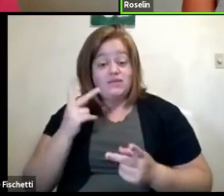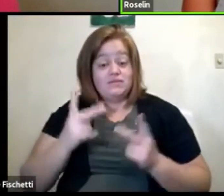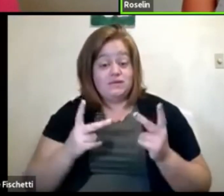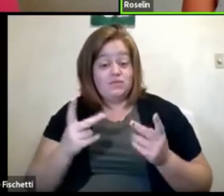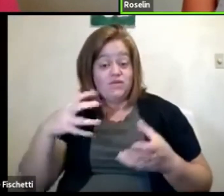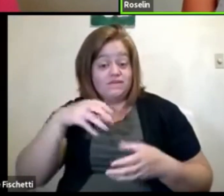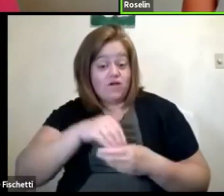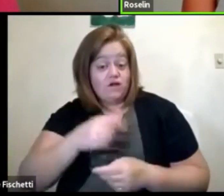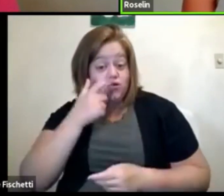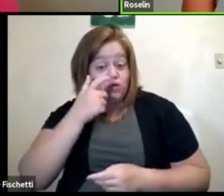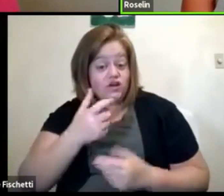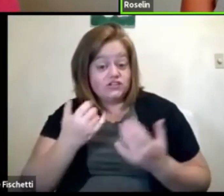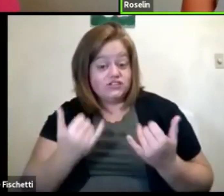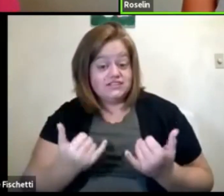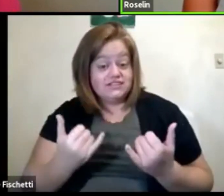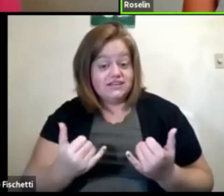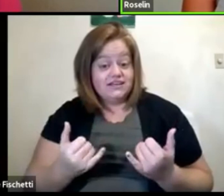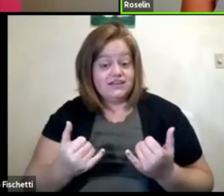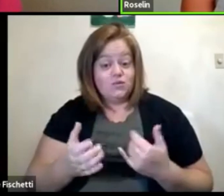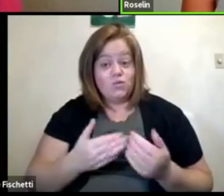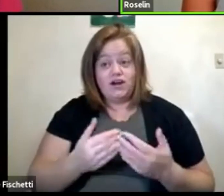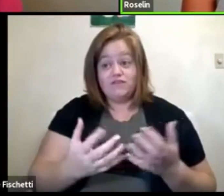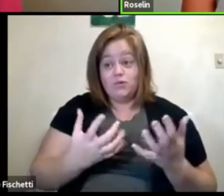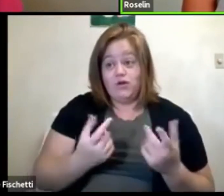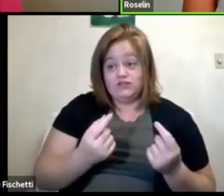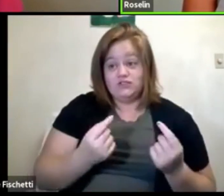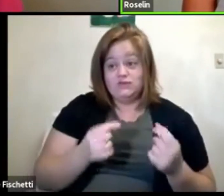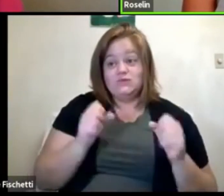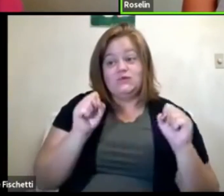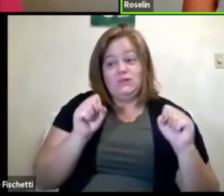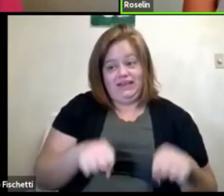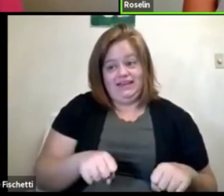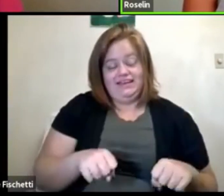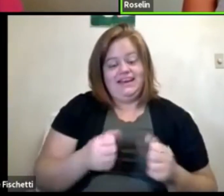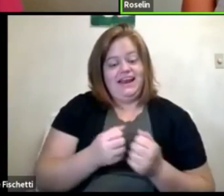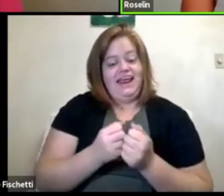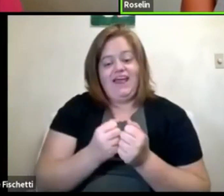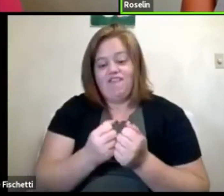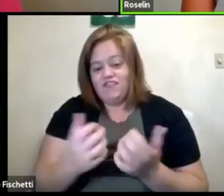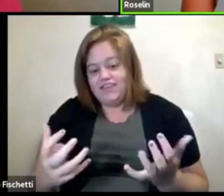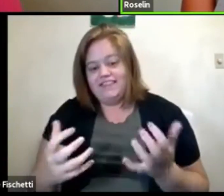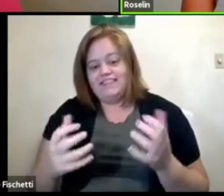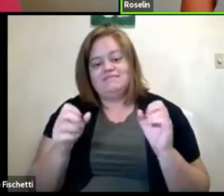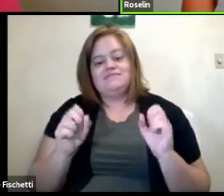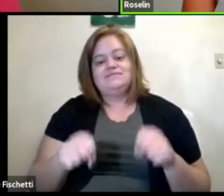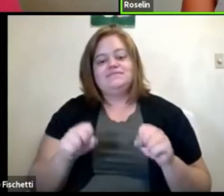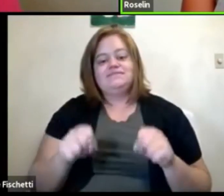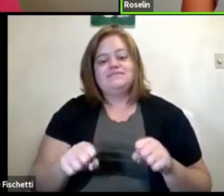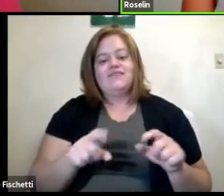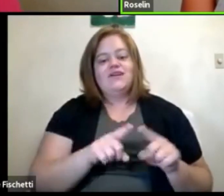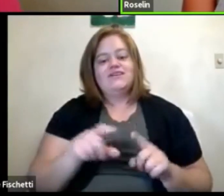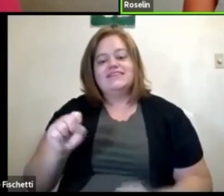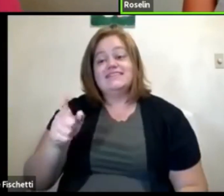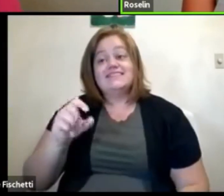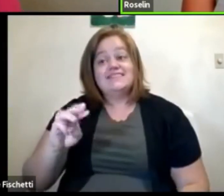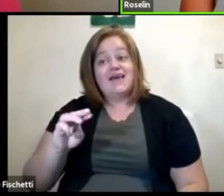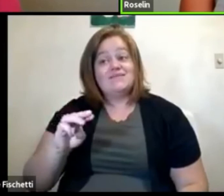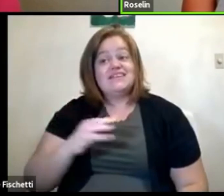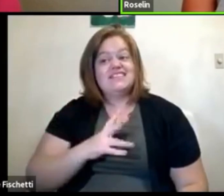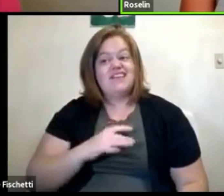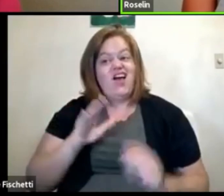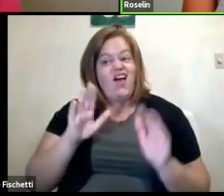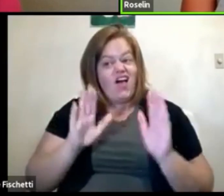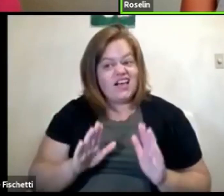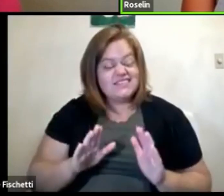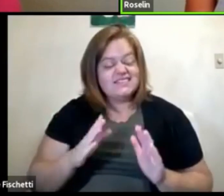that you can do whatever you want. Everything is possible. Also, STEM is awesome. Scientists, we're